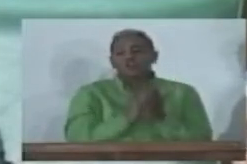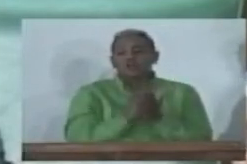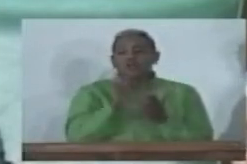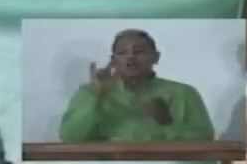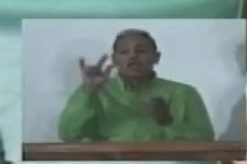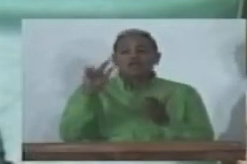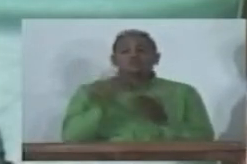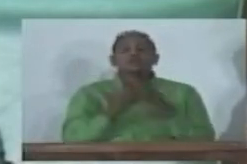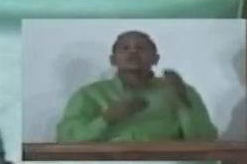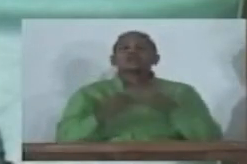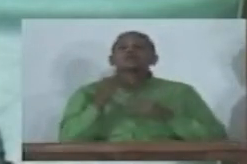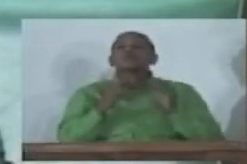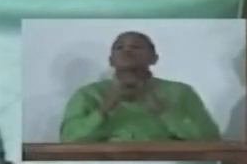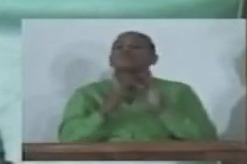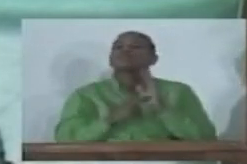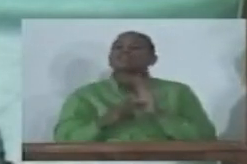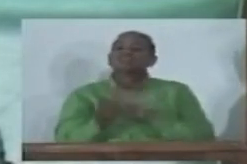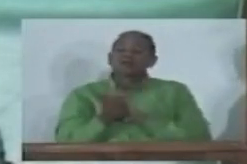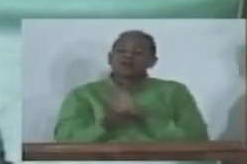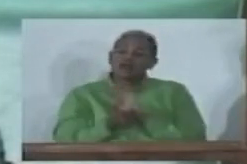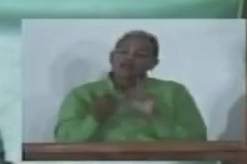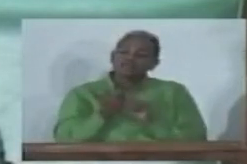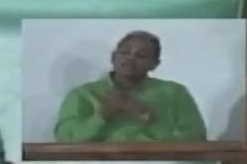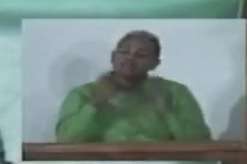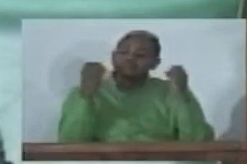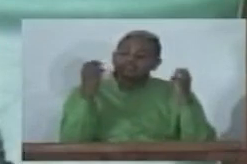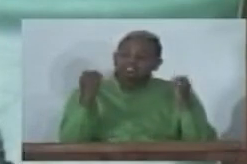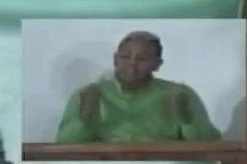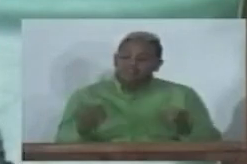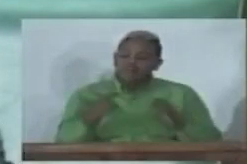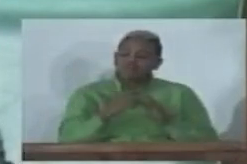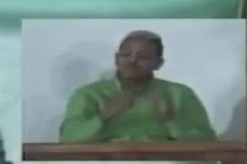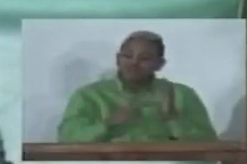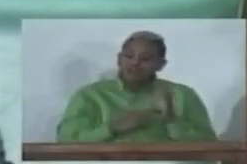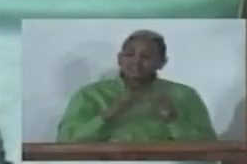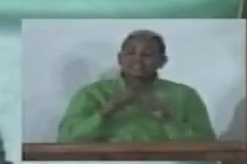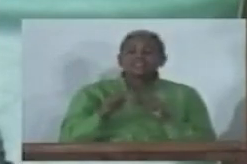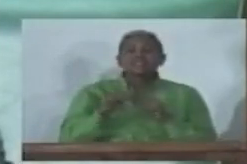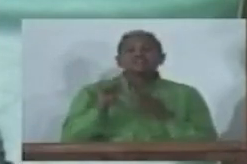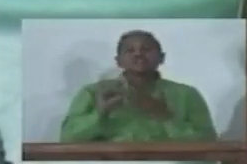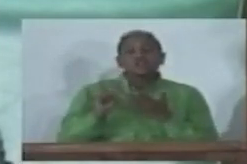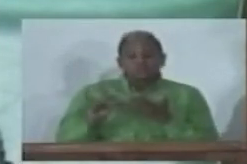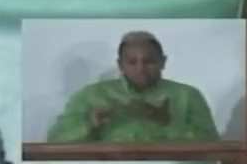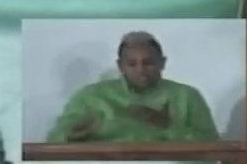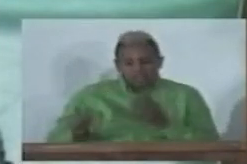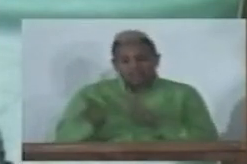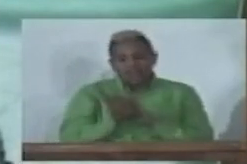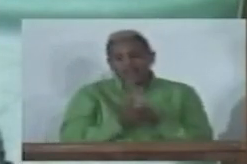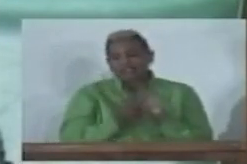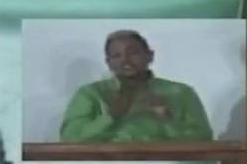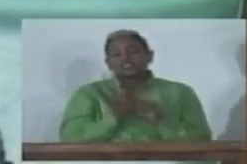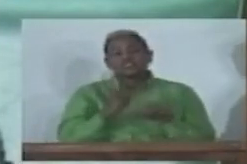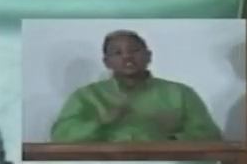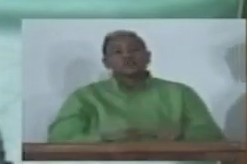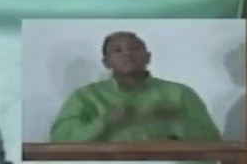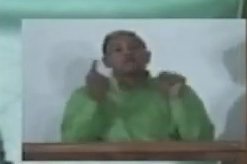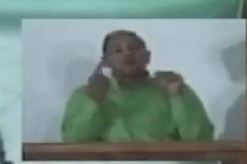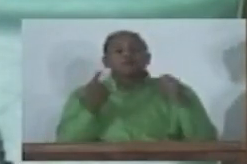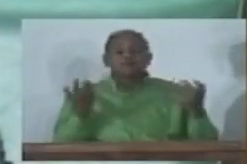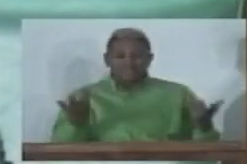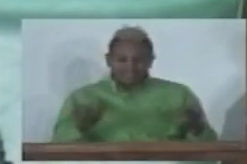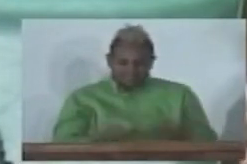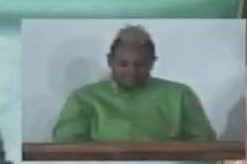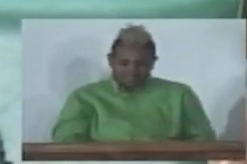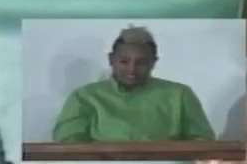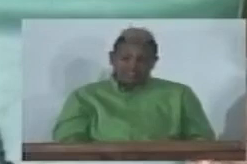Economic Regulation Act, and several regulations and subsidiary legislation promulgated thereunder.